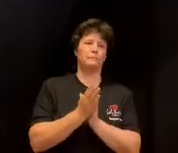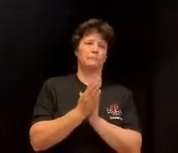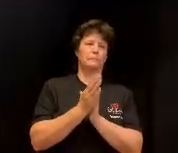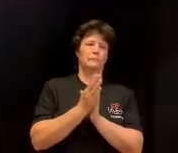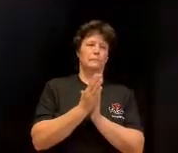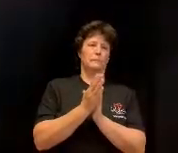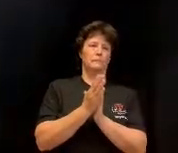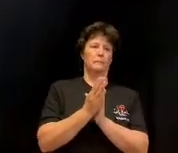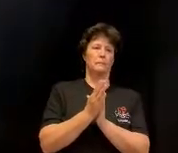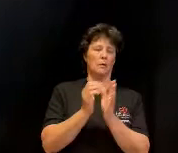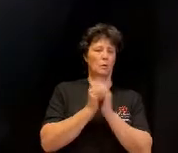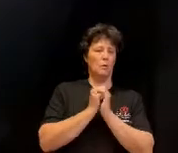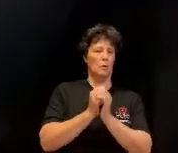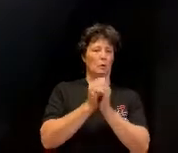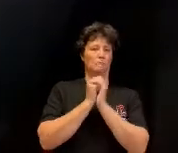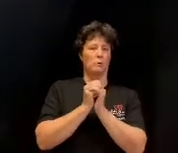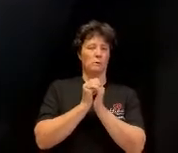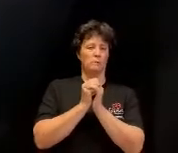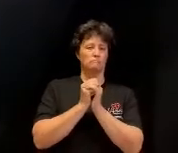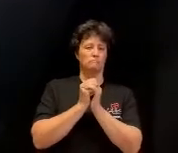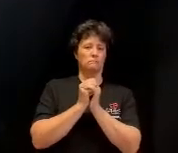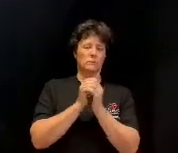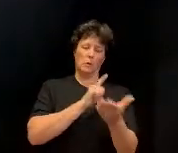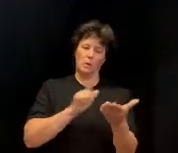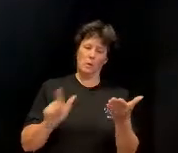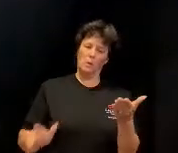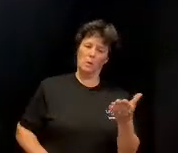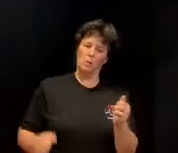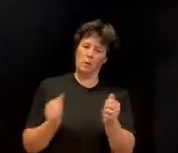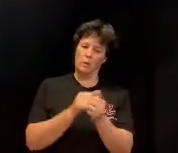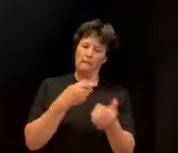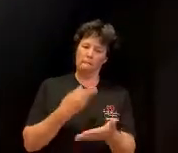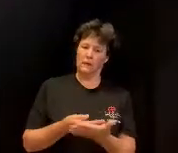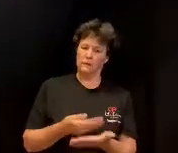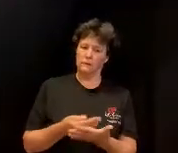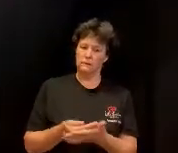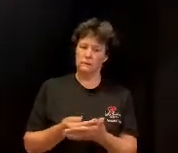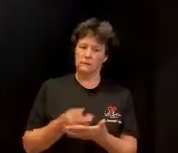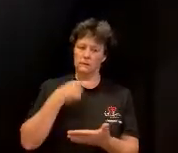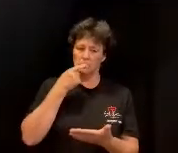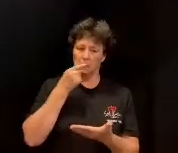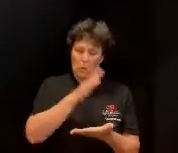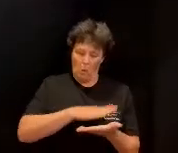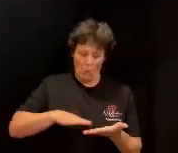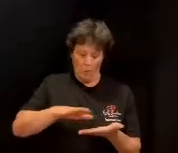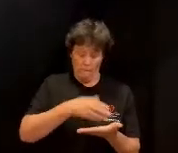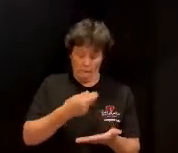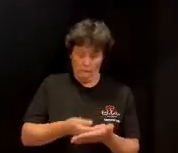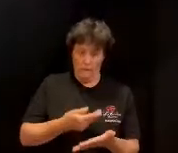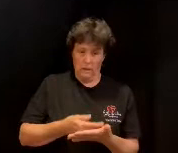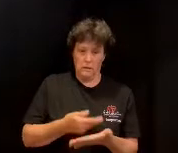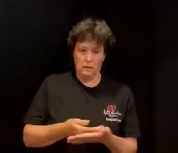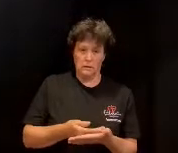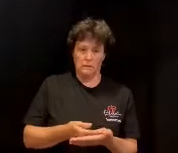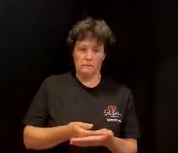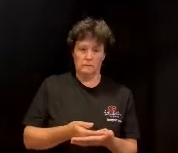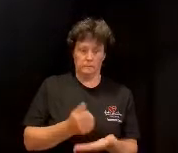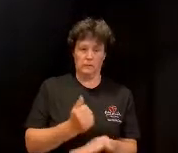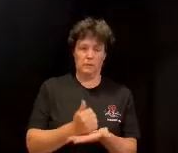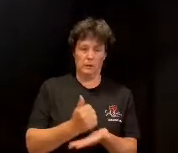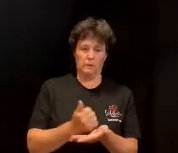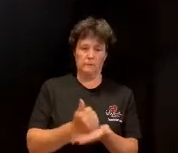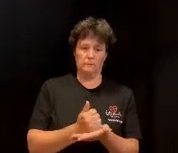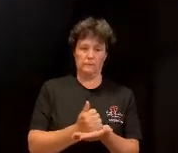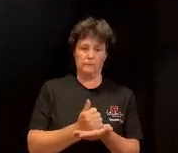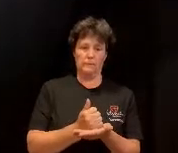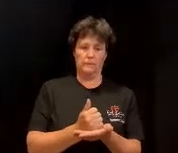again, just worship the Lord with your finances, man. Speak over your finances. Amen. This